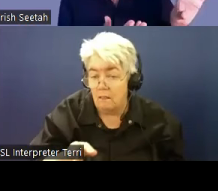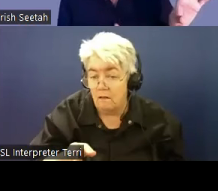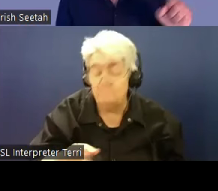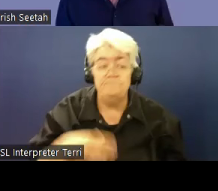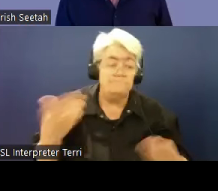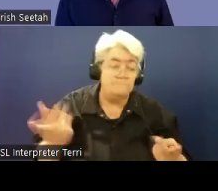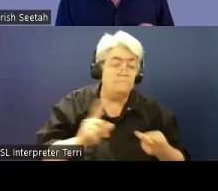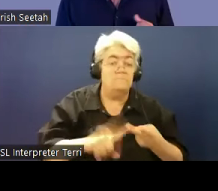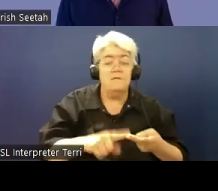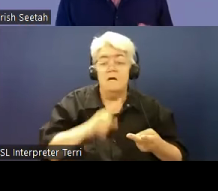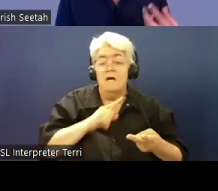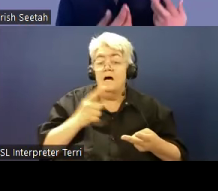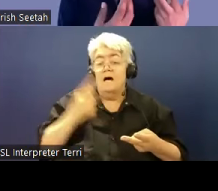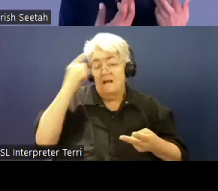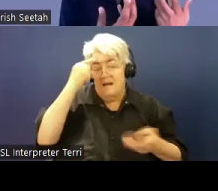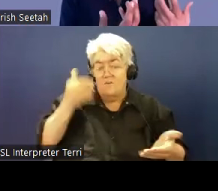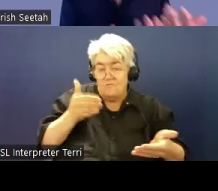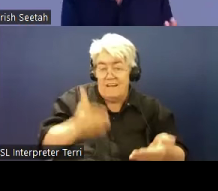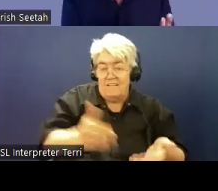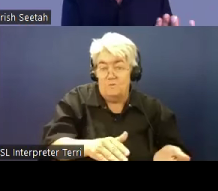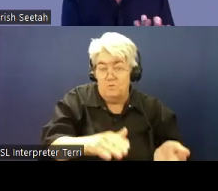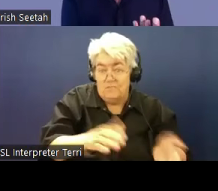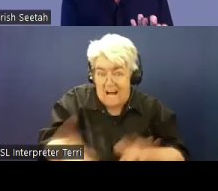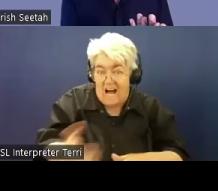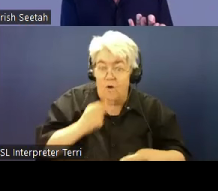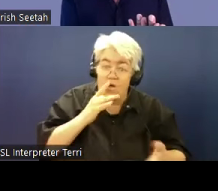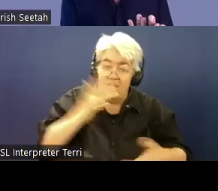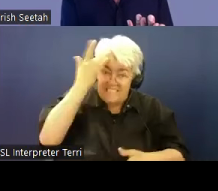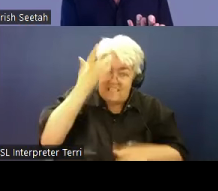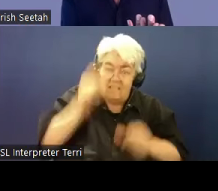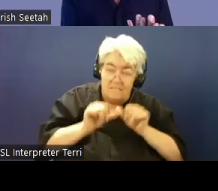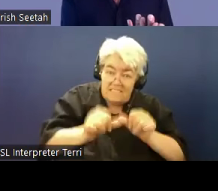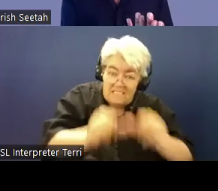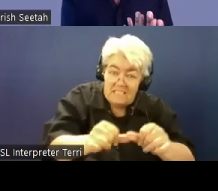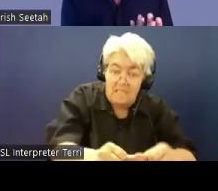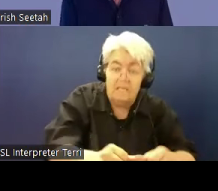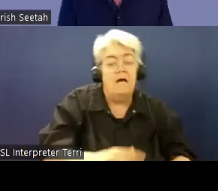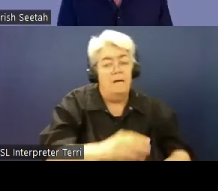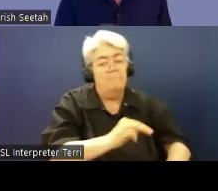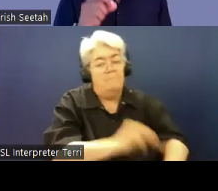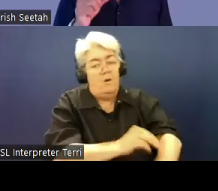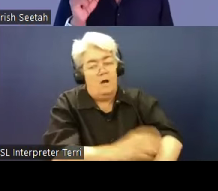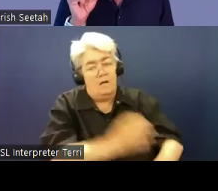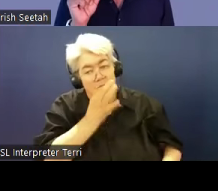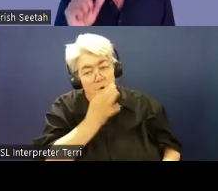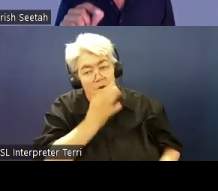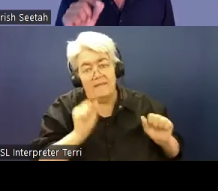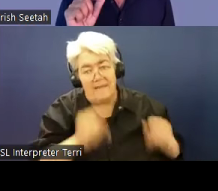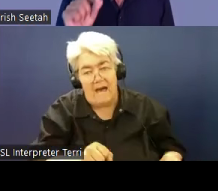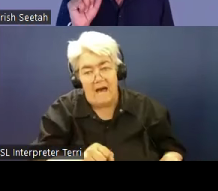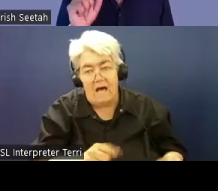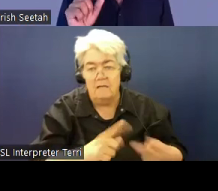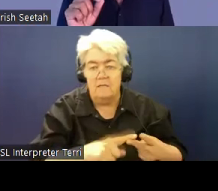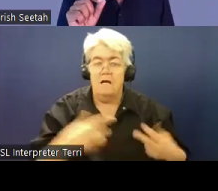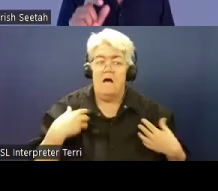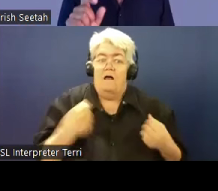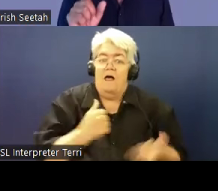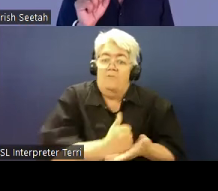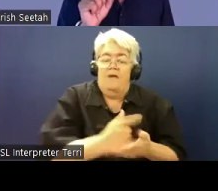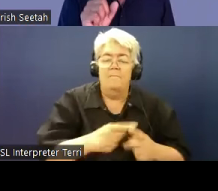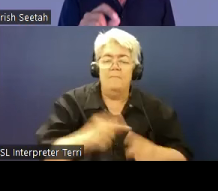palliative plant. It would, of course, appear that that was clearly in use there as well. But the use of salvia